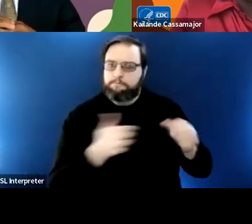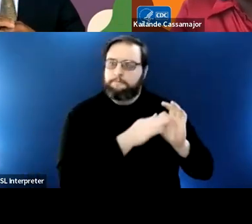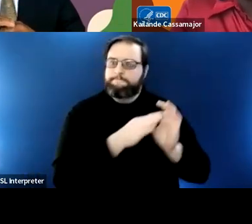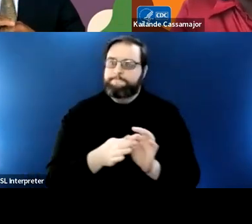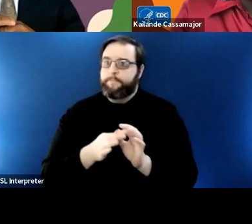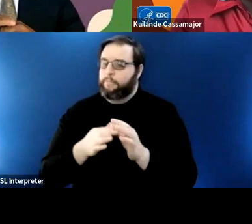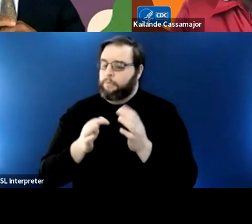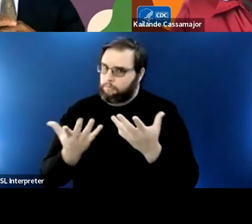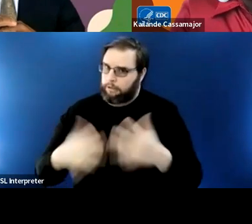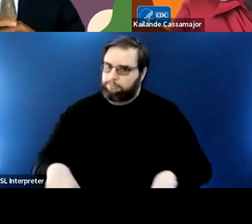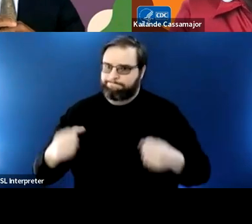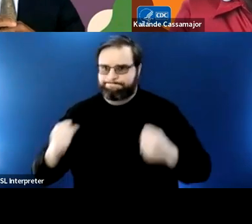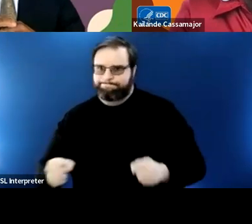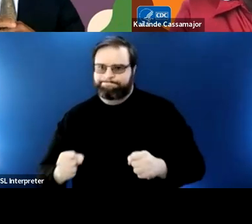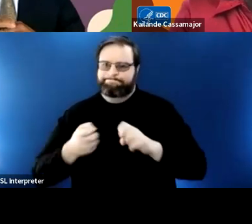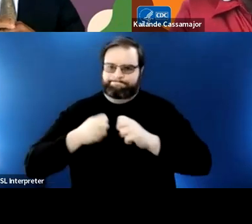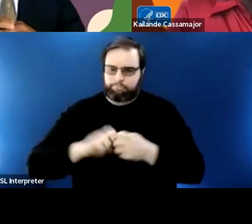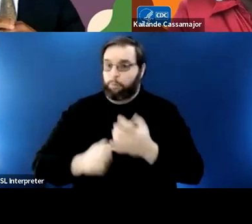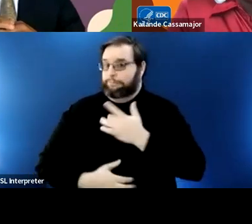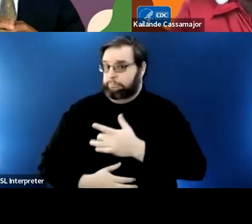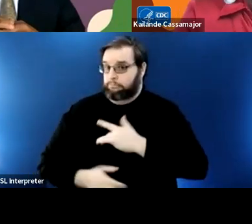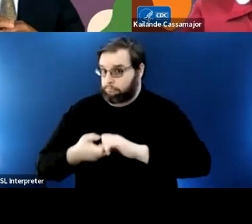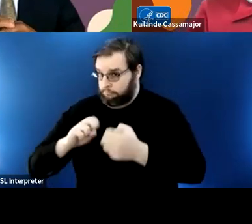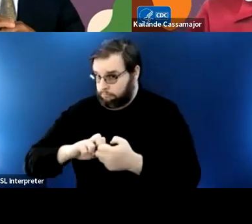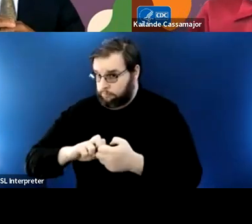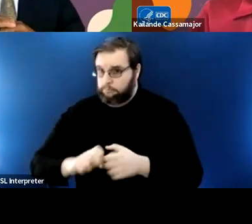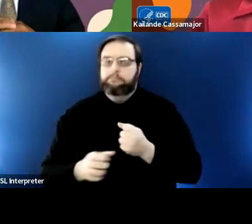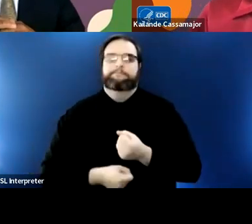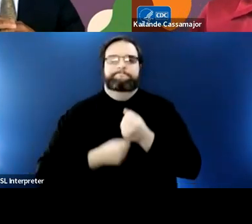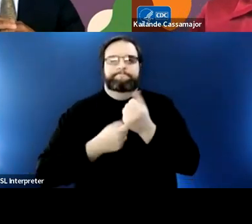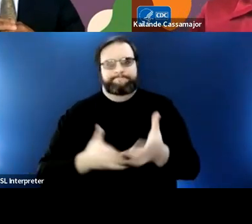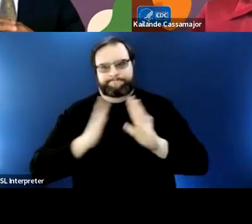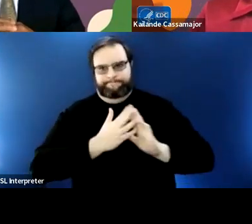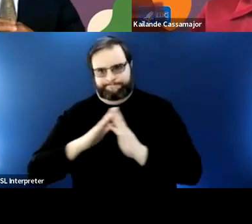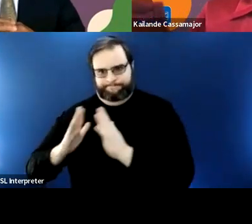pressing and sensitive issue that is affecting our communities.